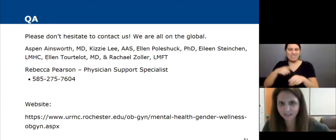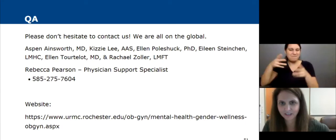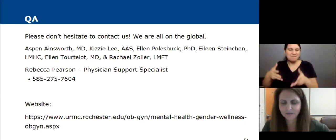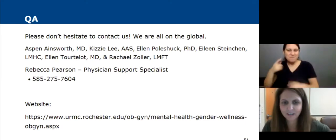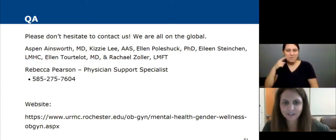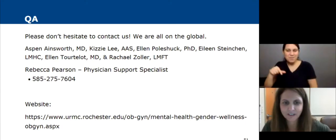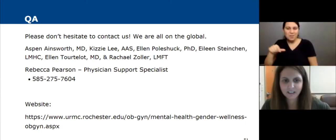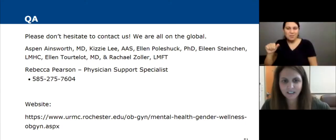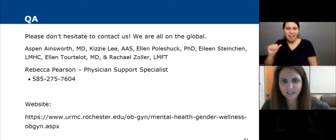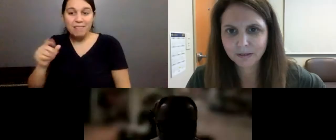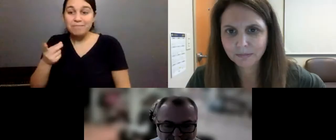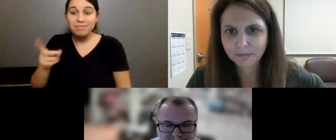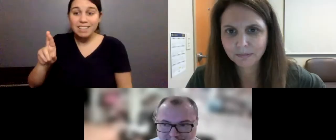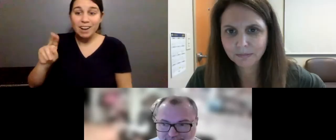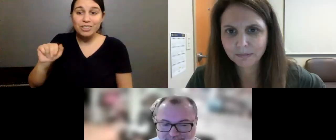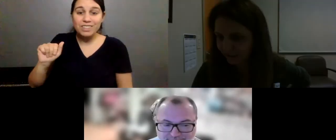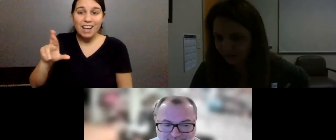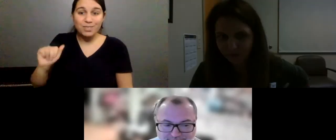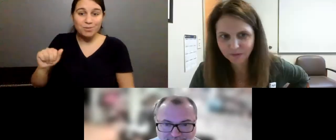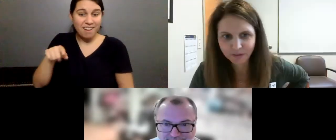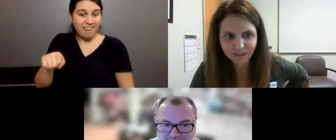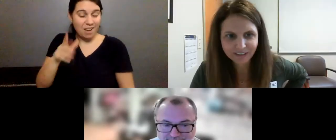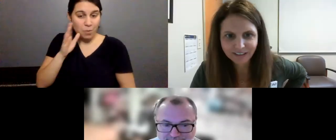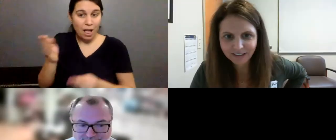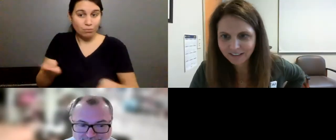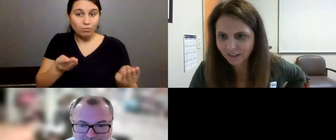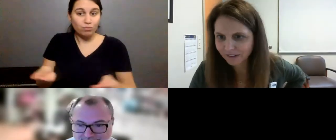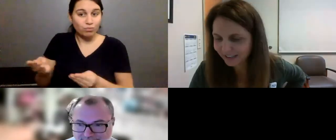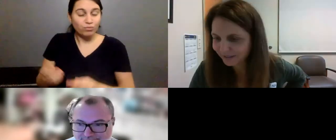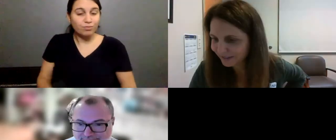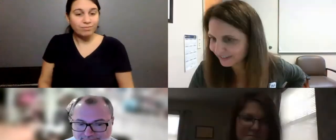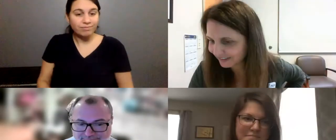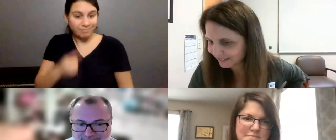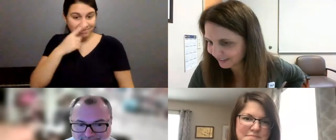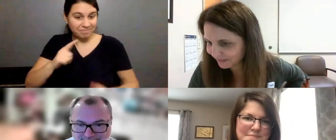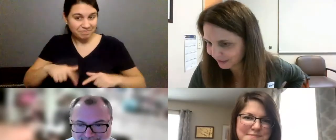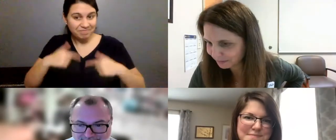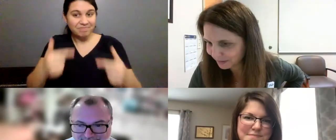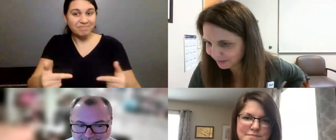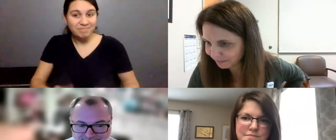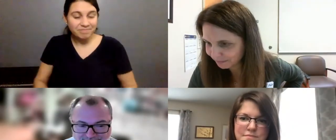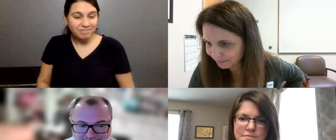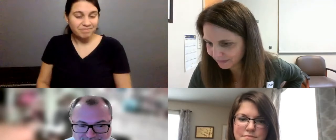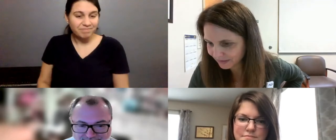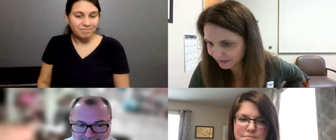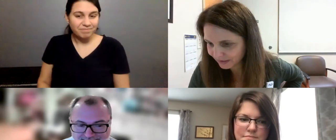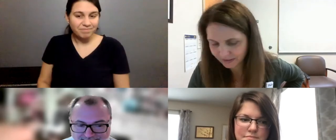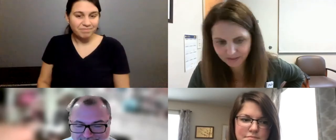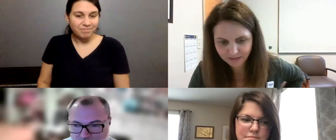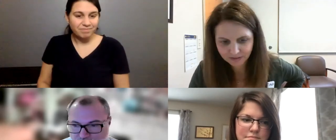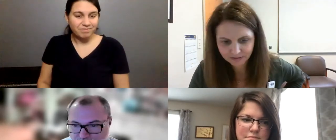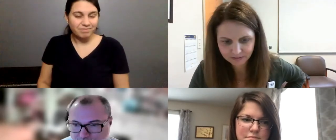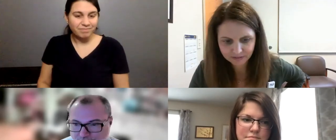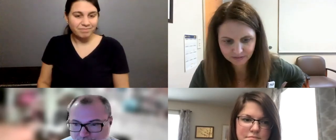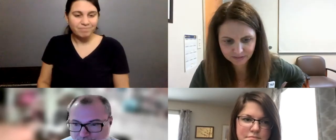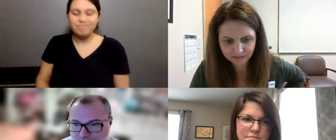to facilitate for us. And so if you could take that over, Dr. Nasra, that would be great.